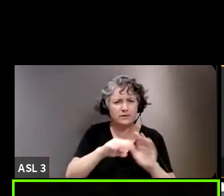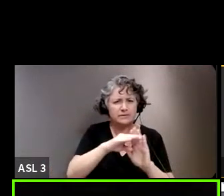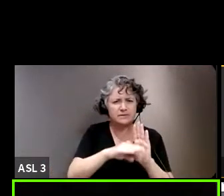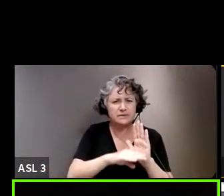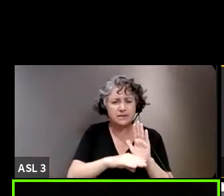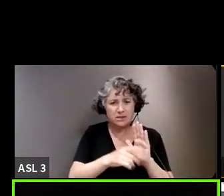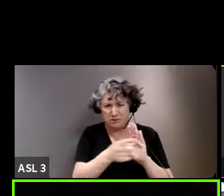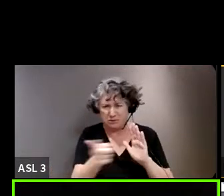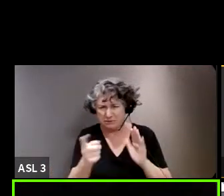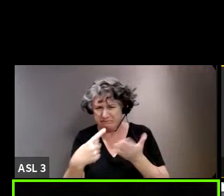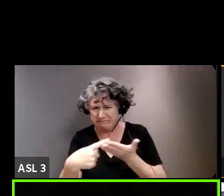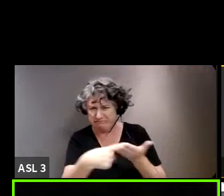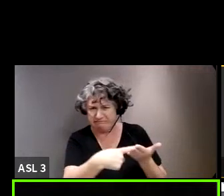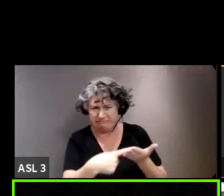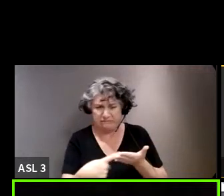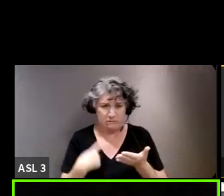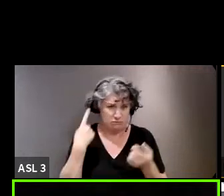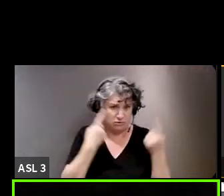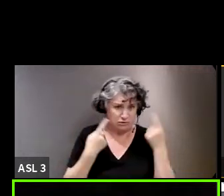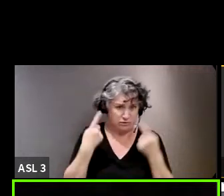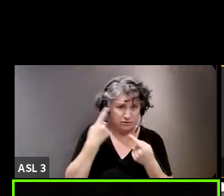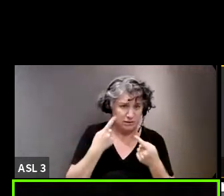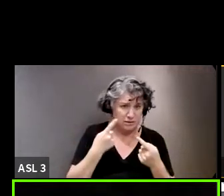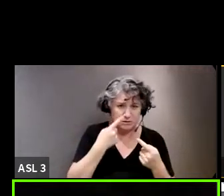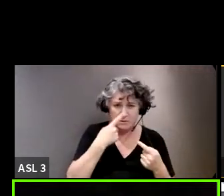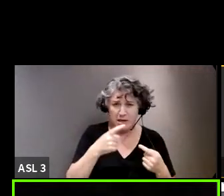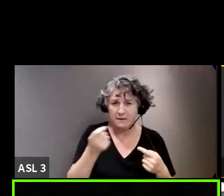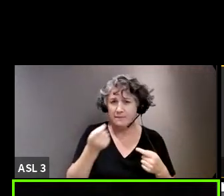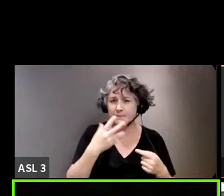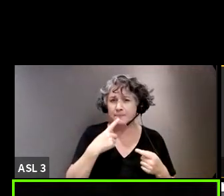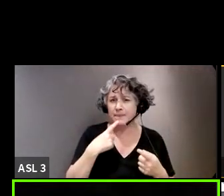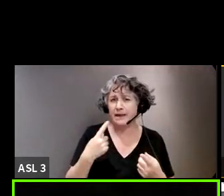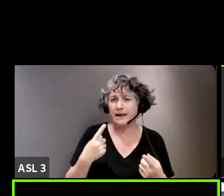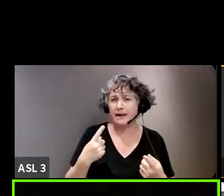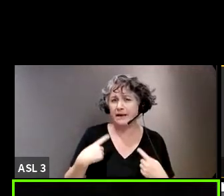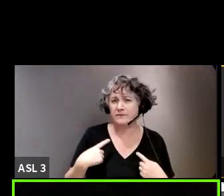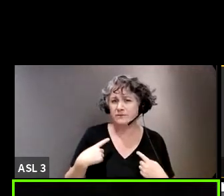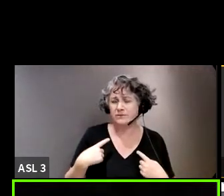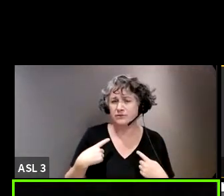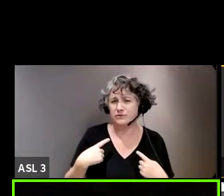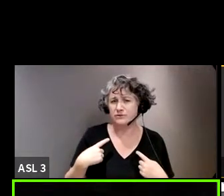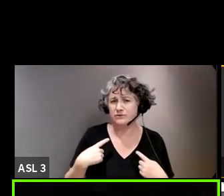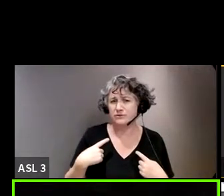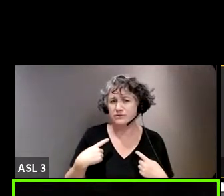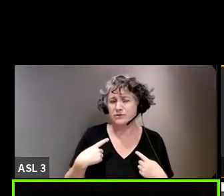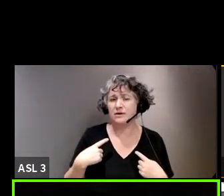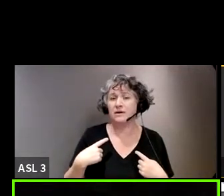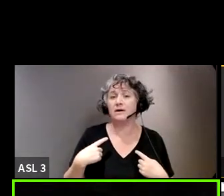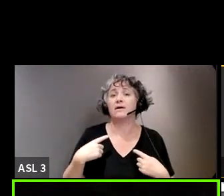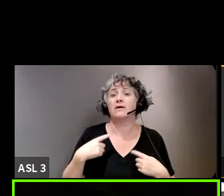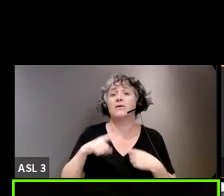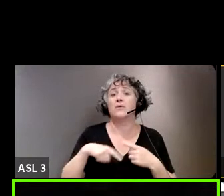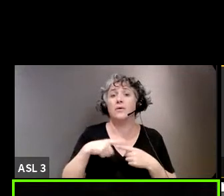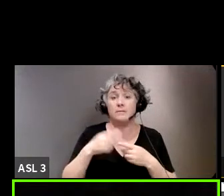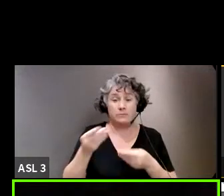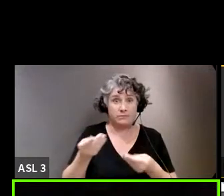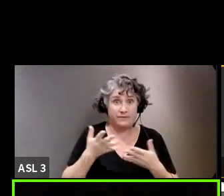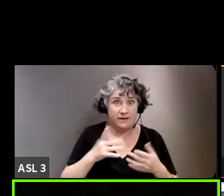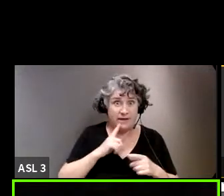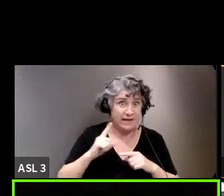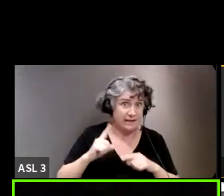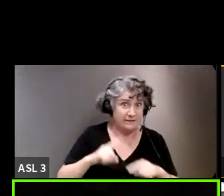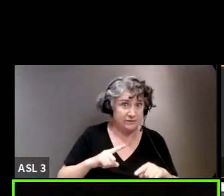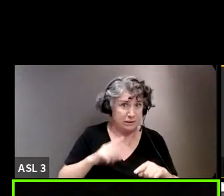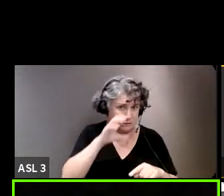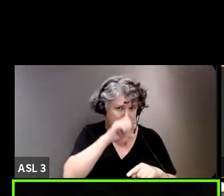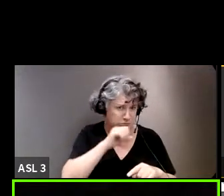discussed it so i'm just wondering if in if you could give us an answer when you provide the answers just uh which